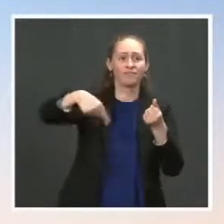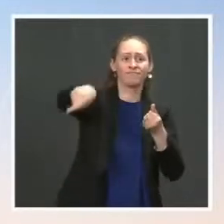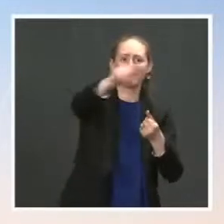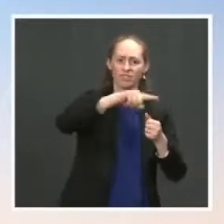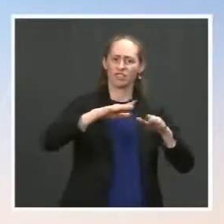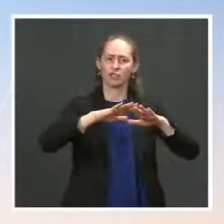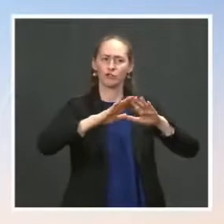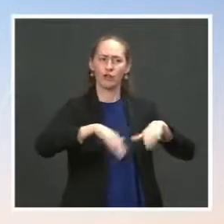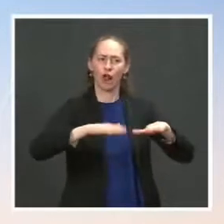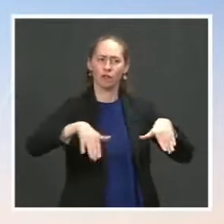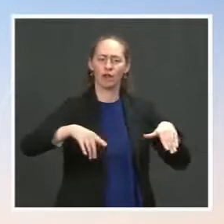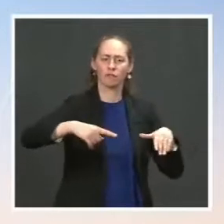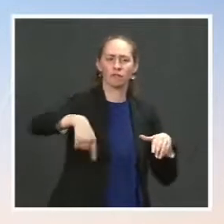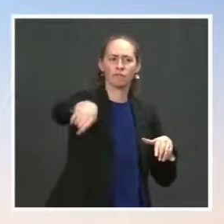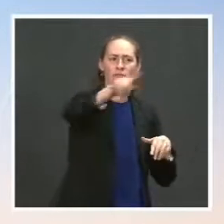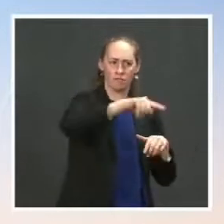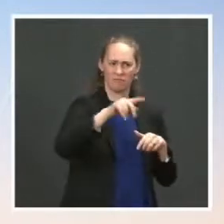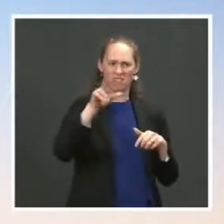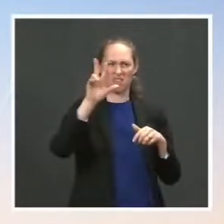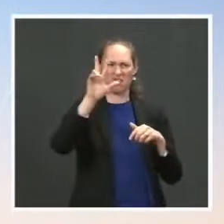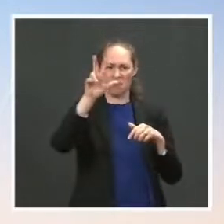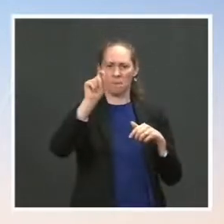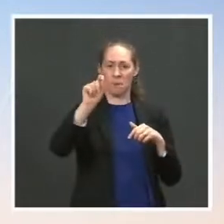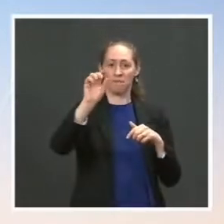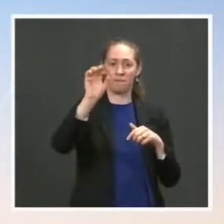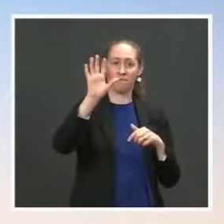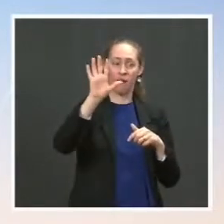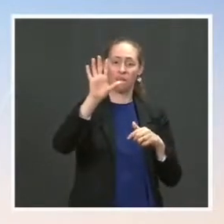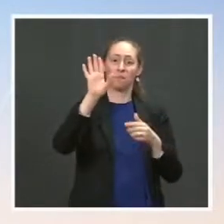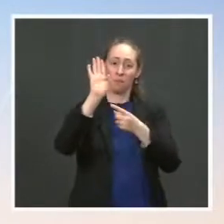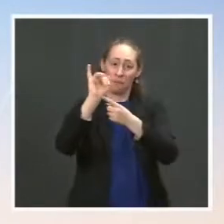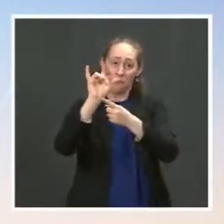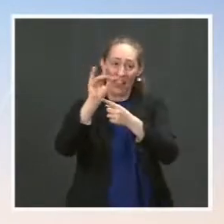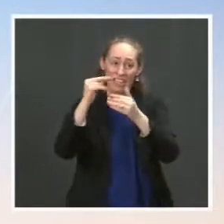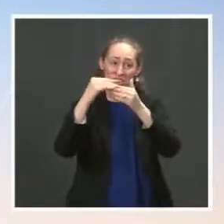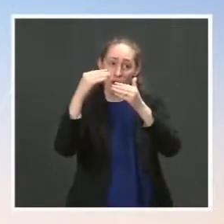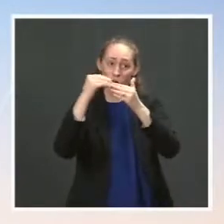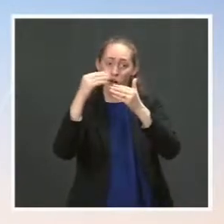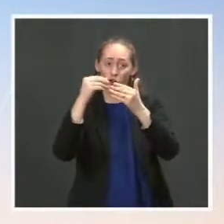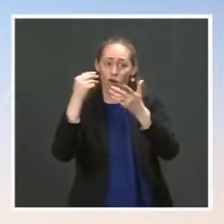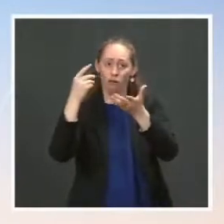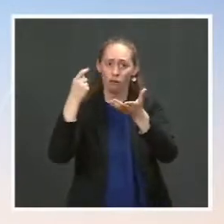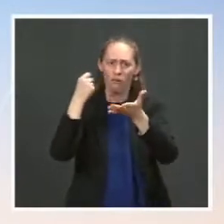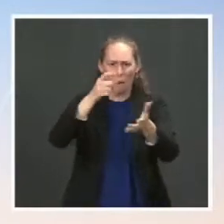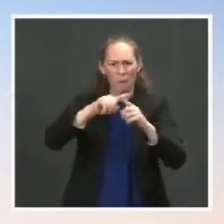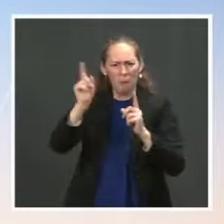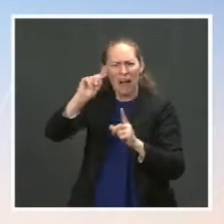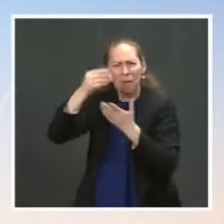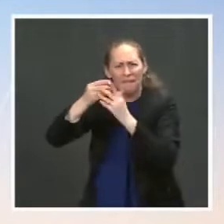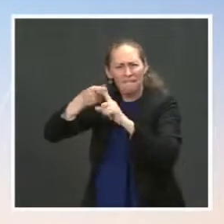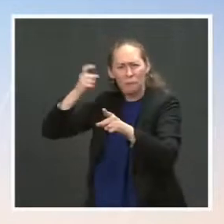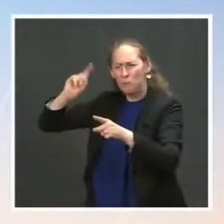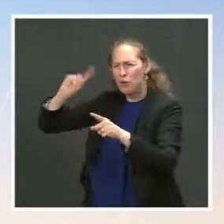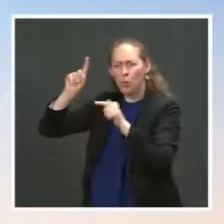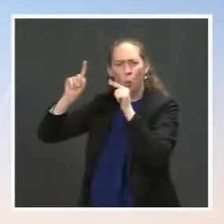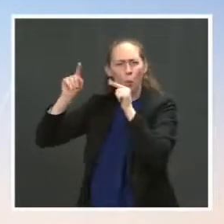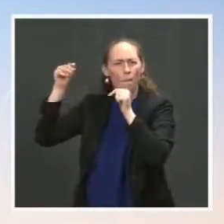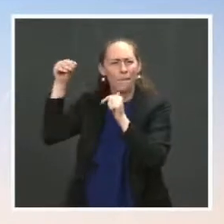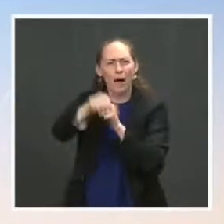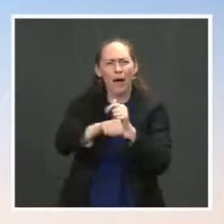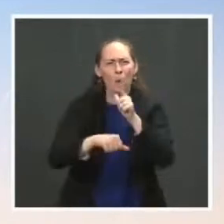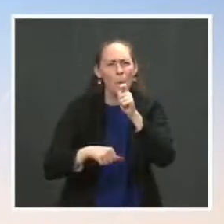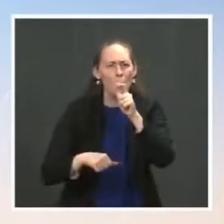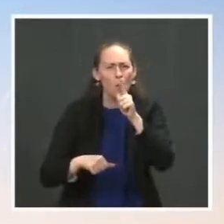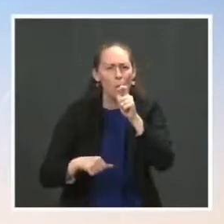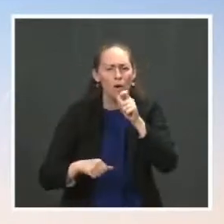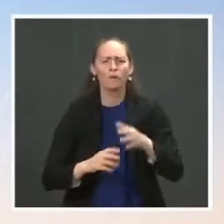$3.1 billion in a year. Where is that money coming from? Well, first, I would say that, as you may recall, the prior administration requested